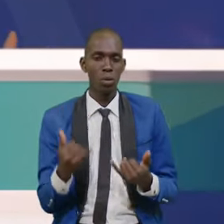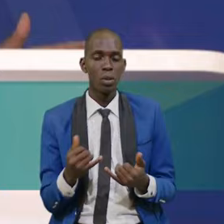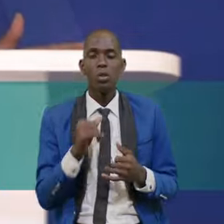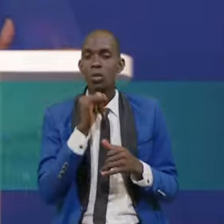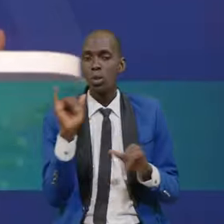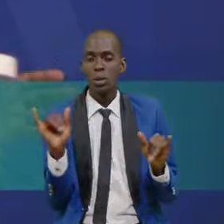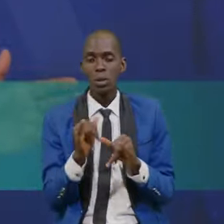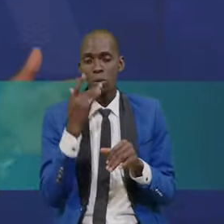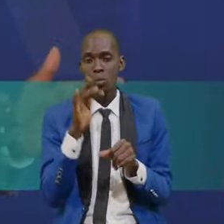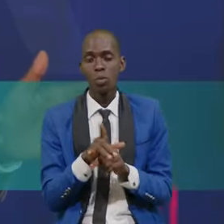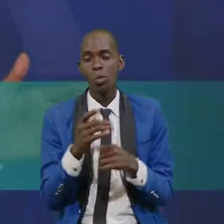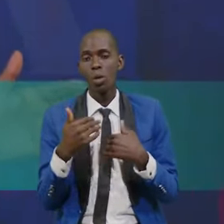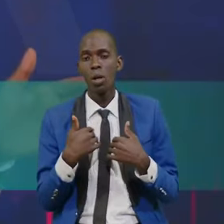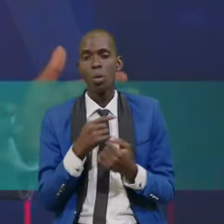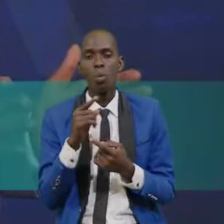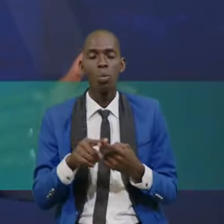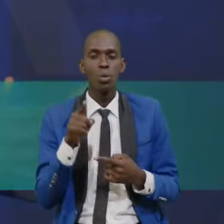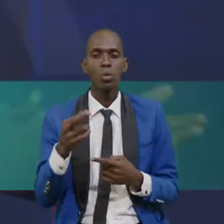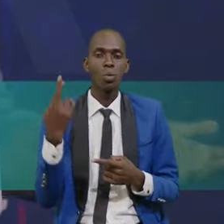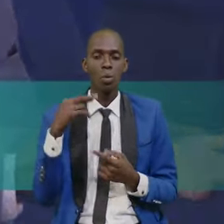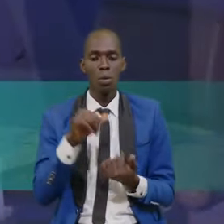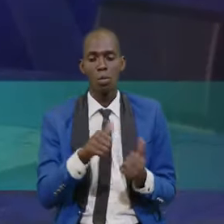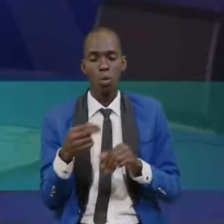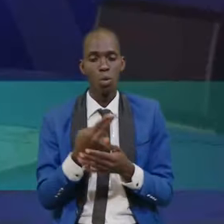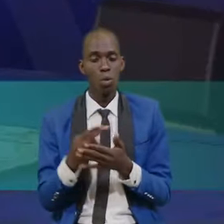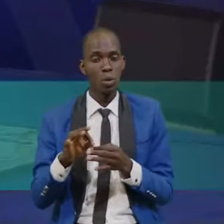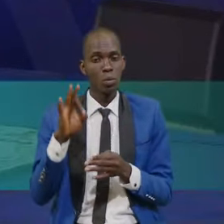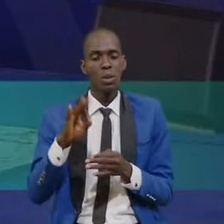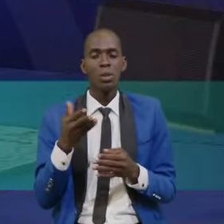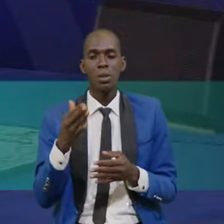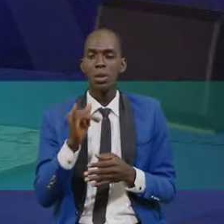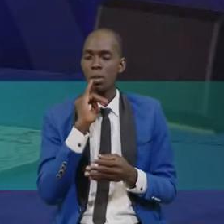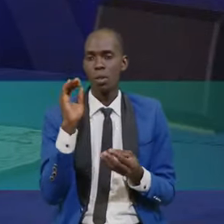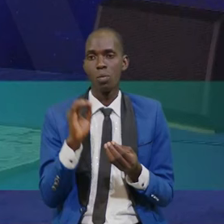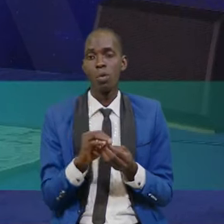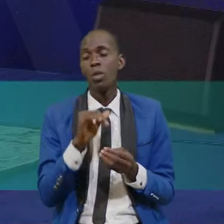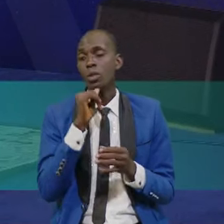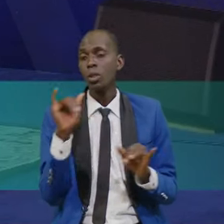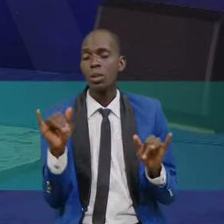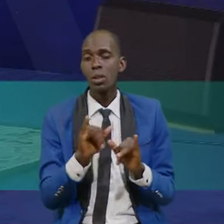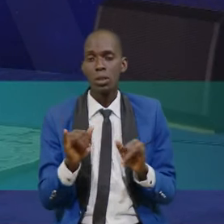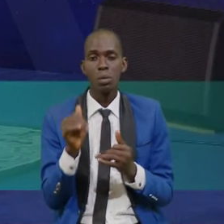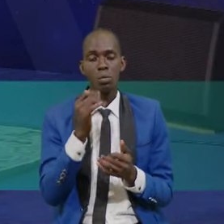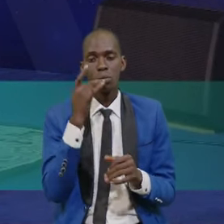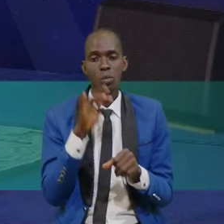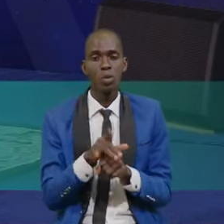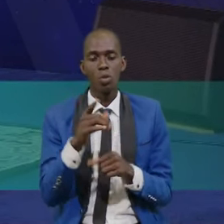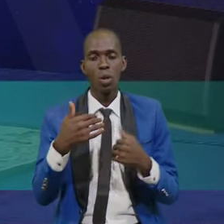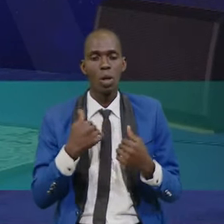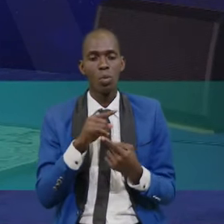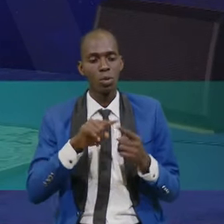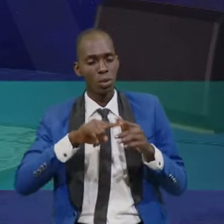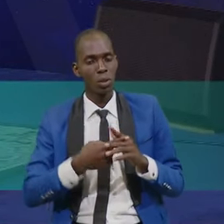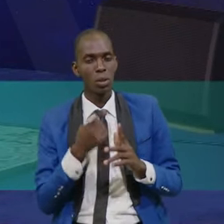had when you were baptized in the Holy Ghost. There is more. Not the promises you had when you began the ministry. There is